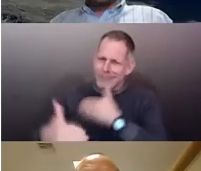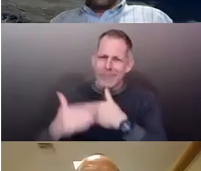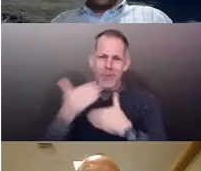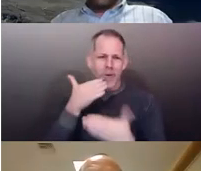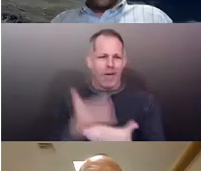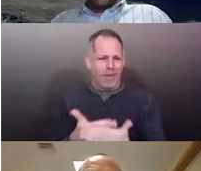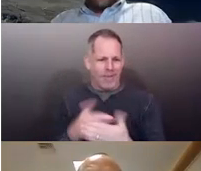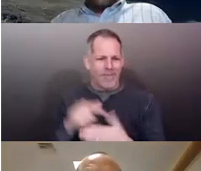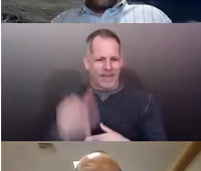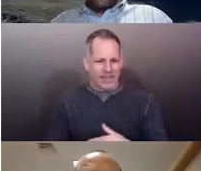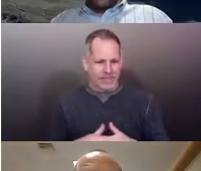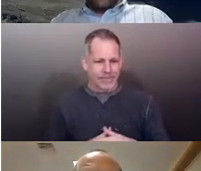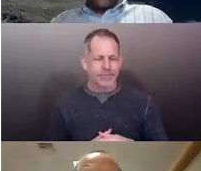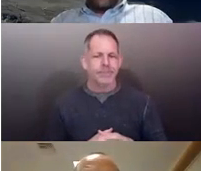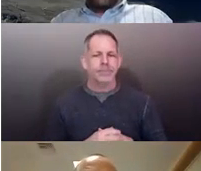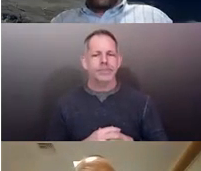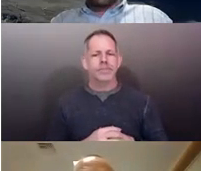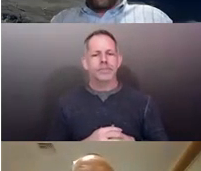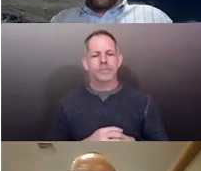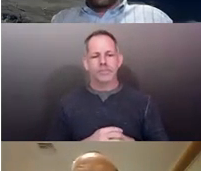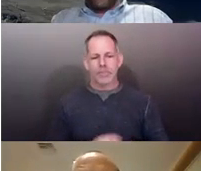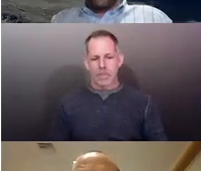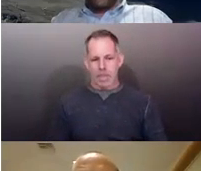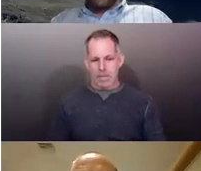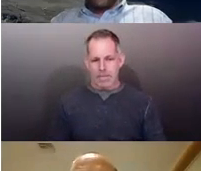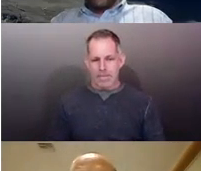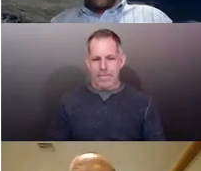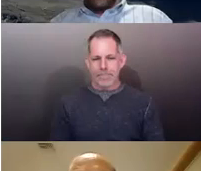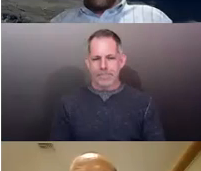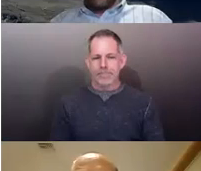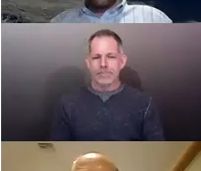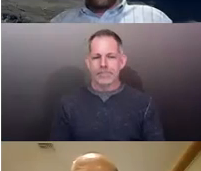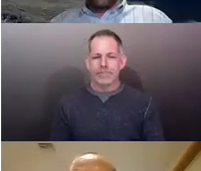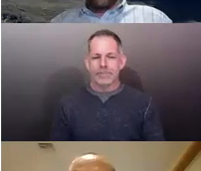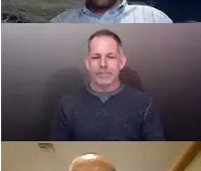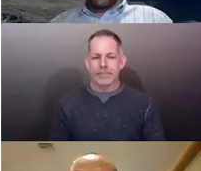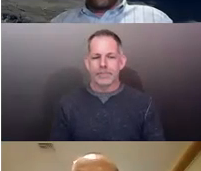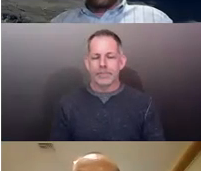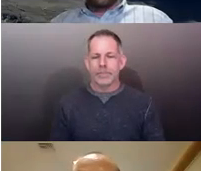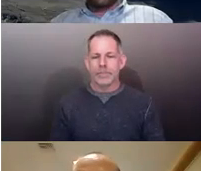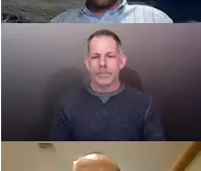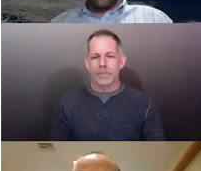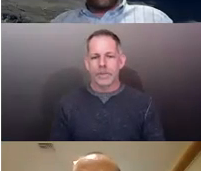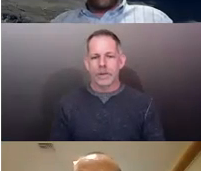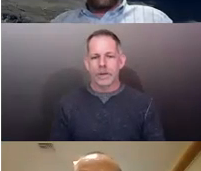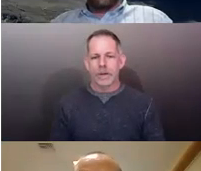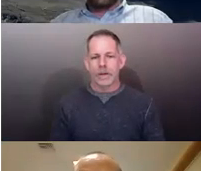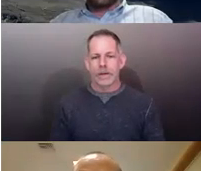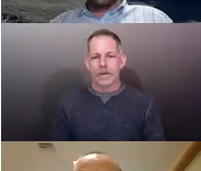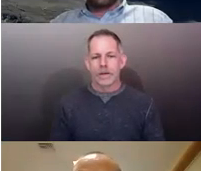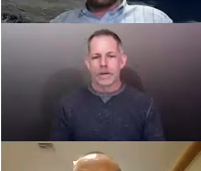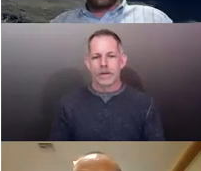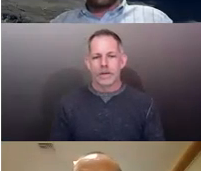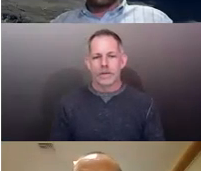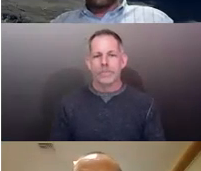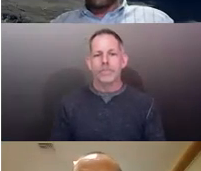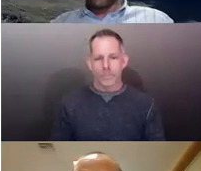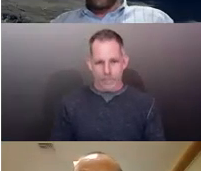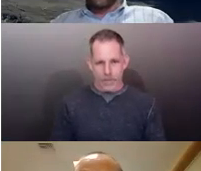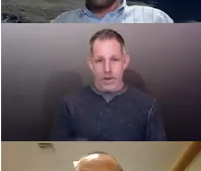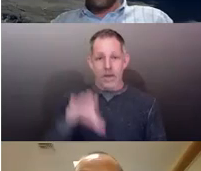We have other things in play from Snohomish County. Of course, we're doing work in economic recovery and